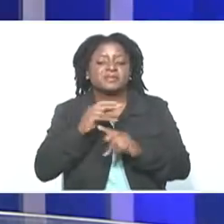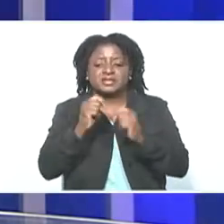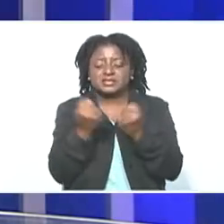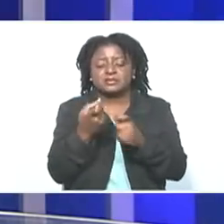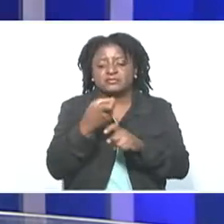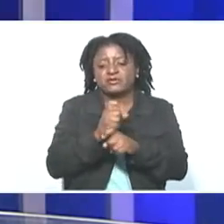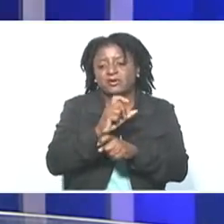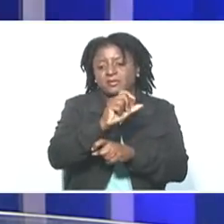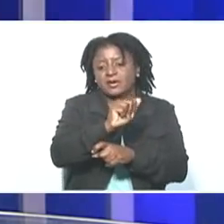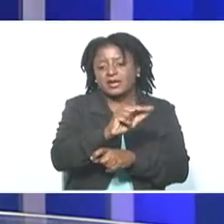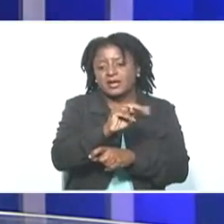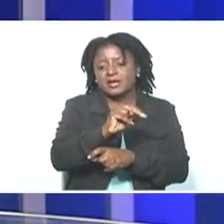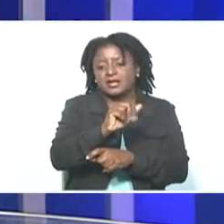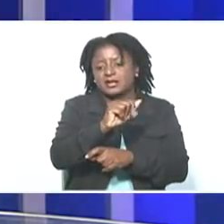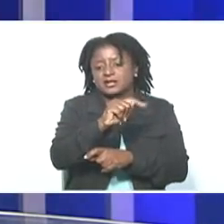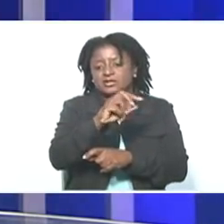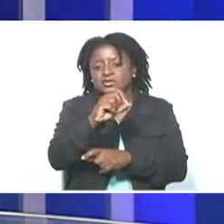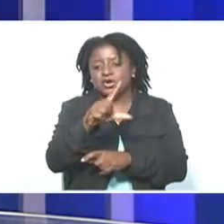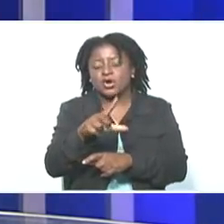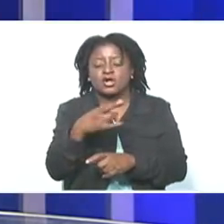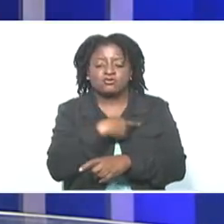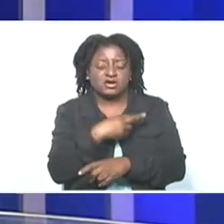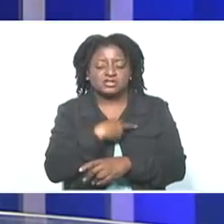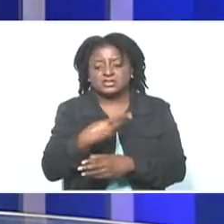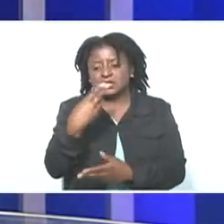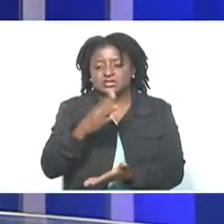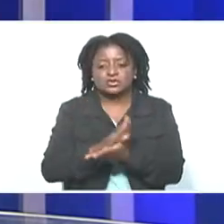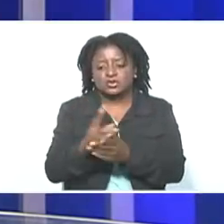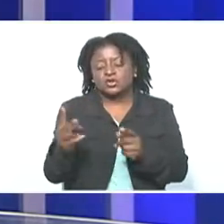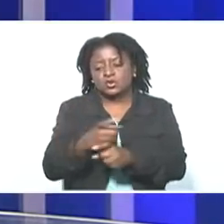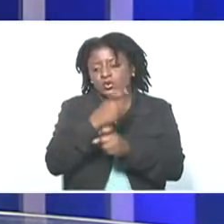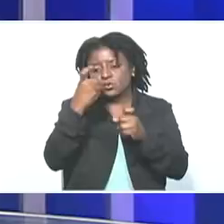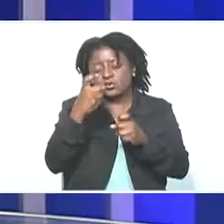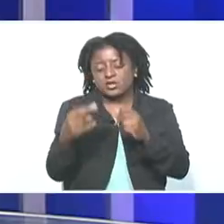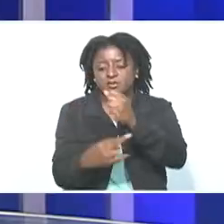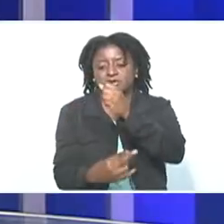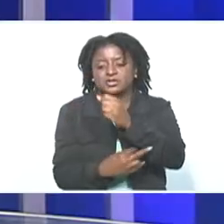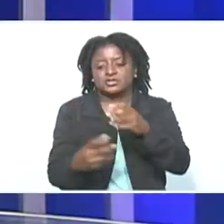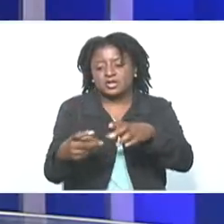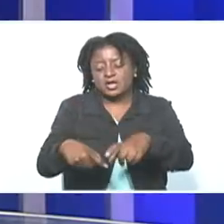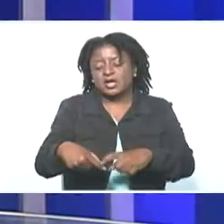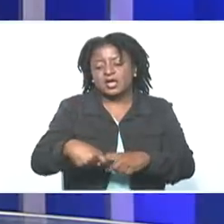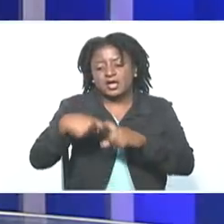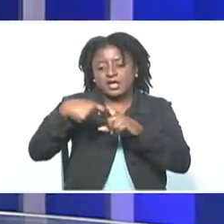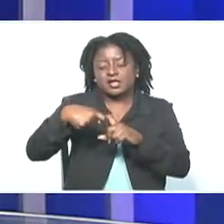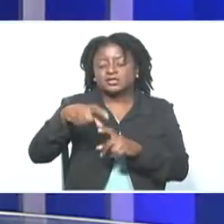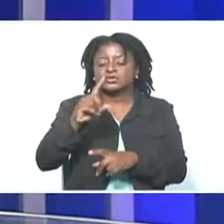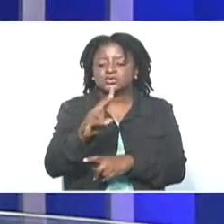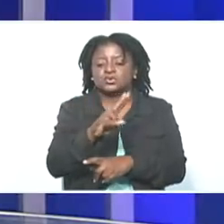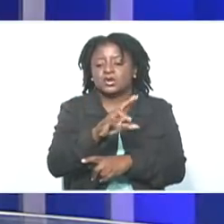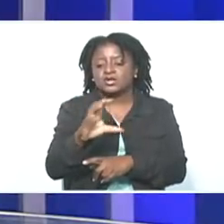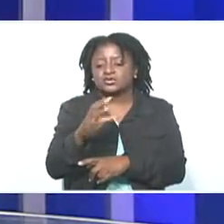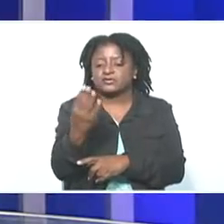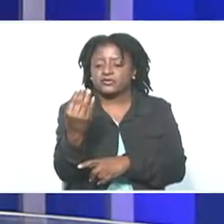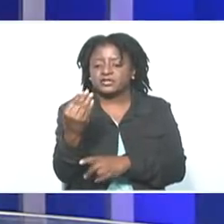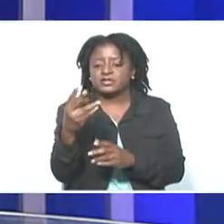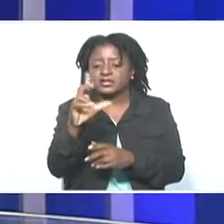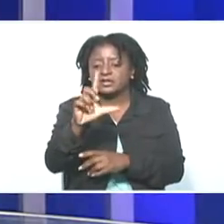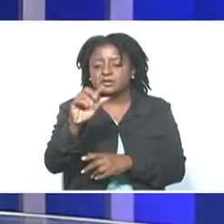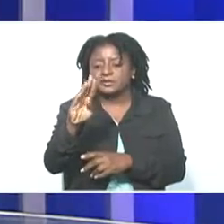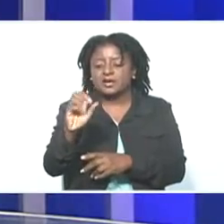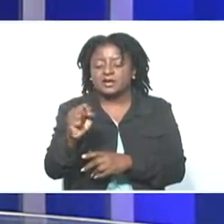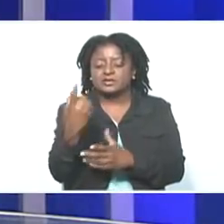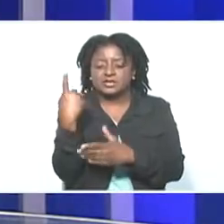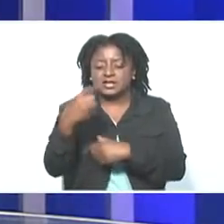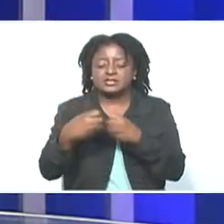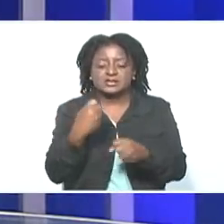High School. Their winning bridge was able to hold 214 pounds. Last year's winner, St. Augustine's College, took the second